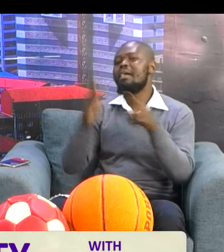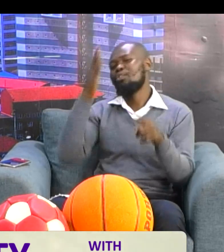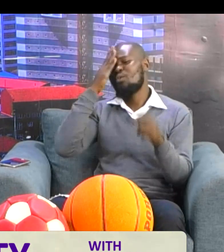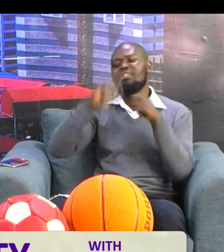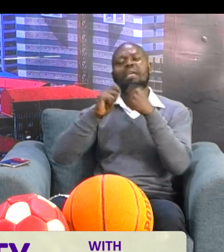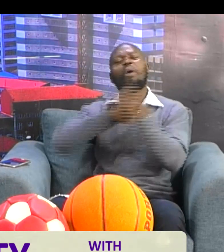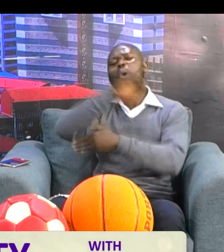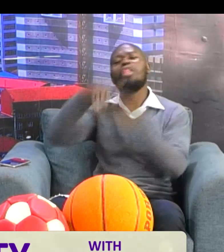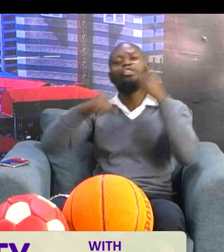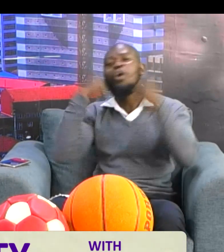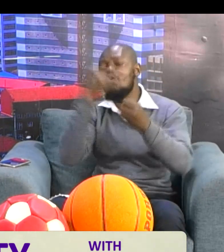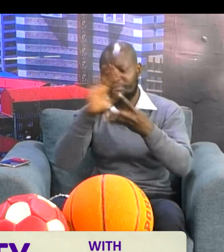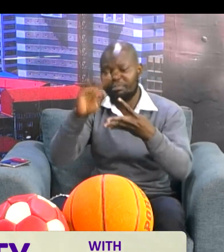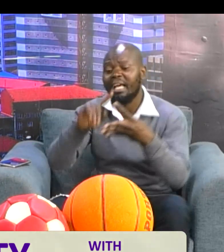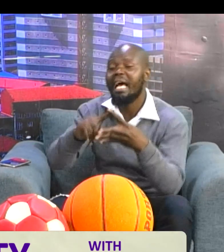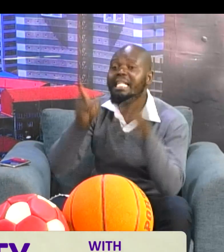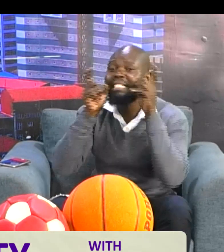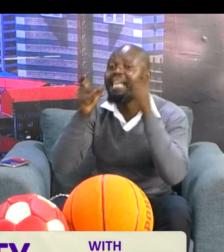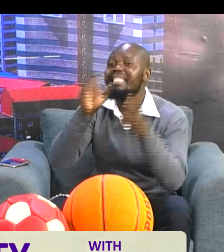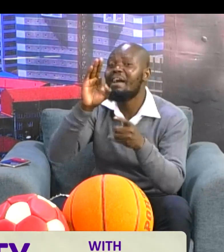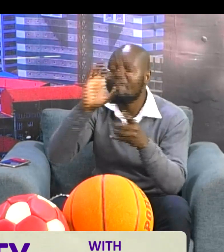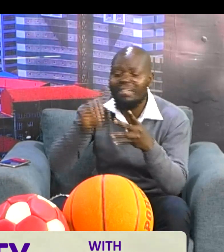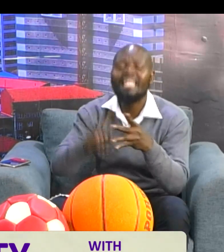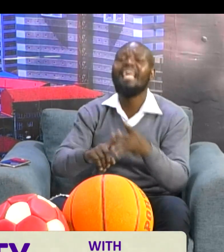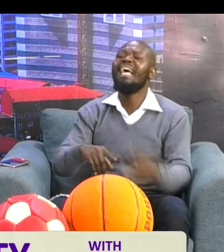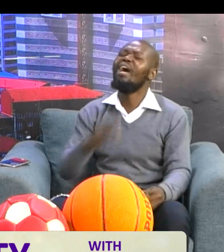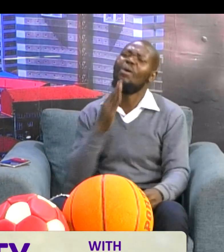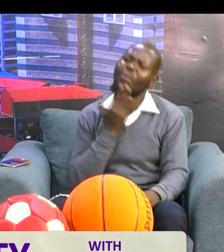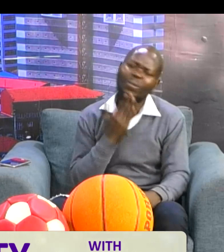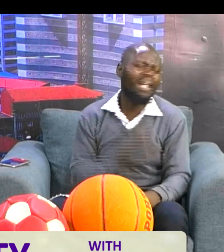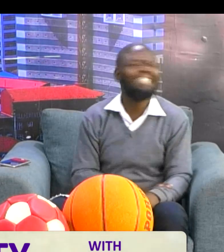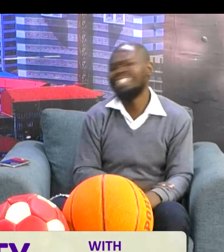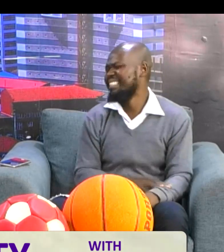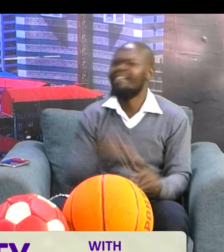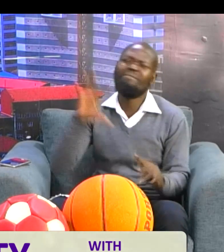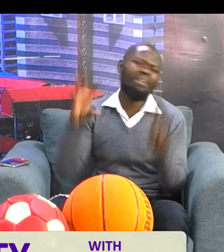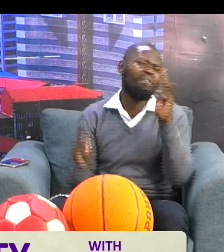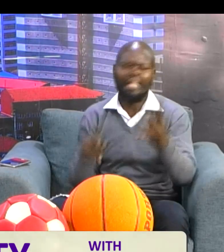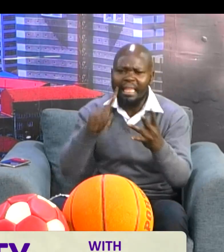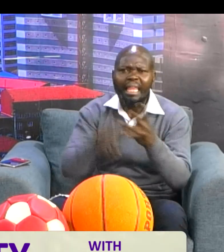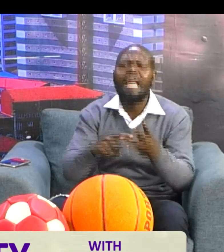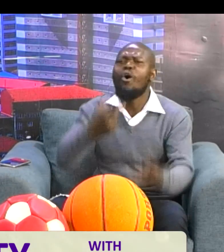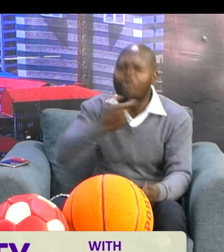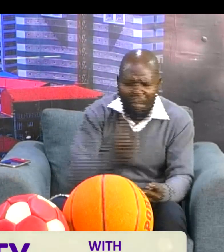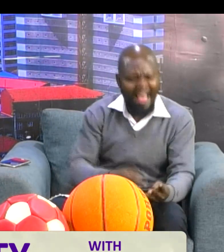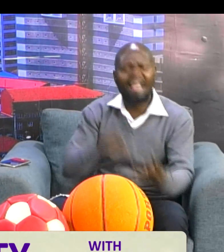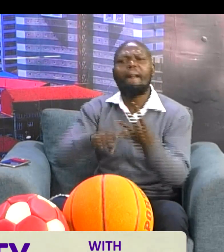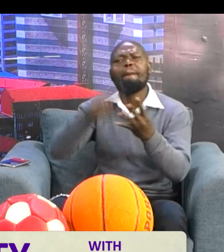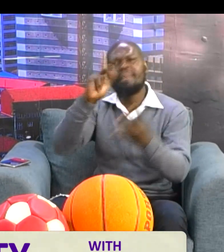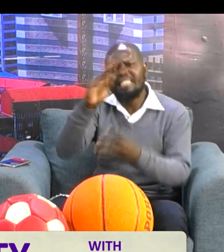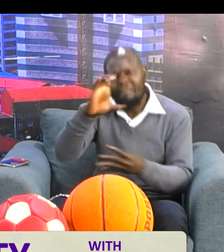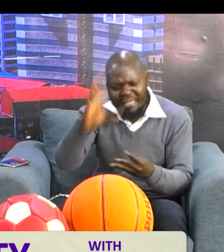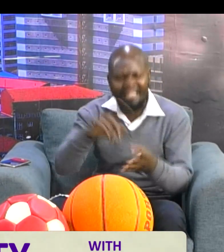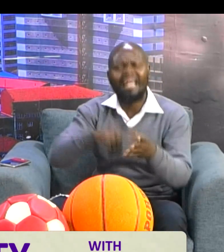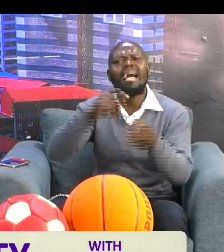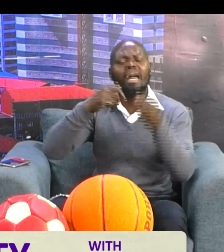is a very strong team, but you all know, number 1, Tusker FC, Right. I've still not that. AFC Leopards, Gor